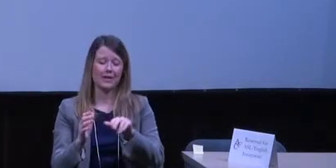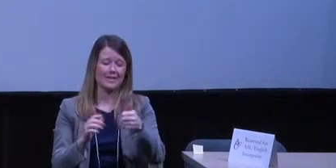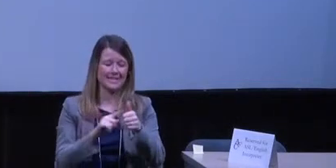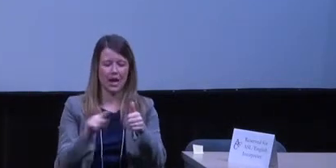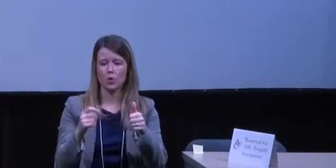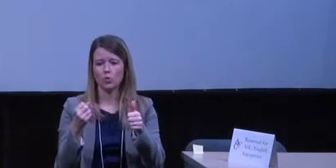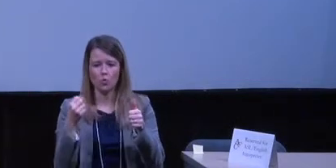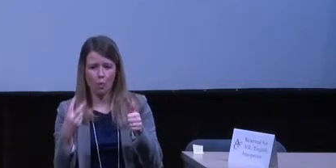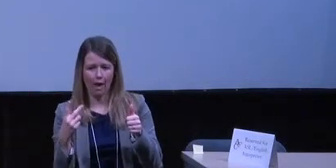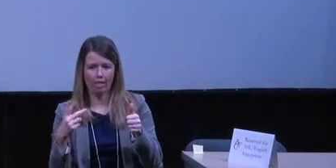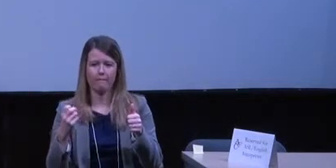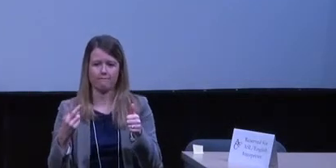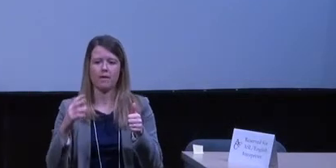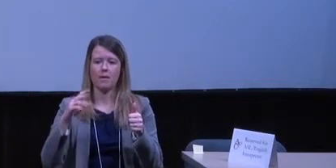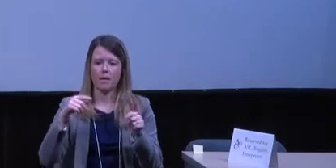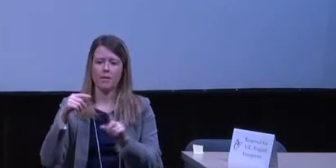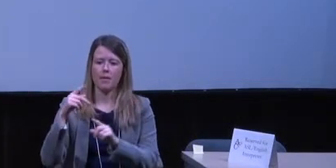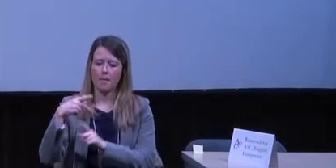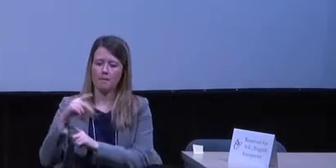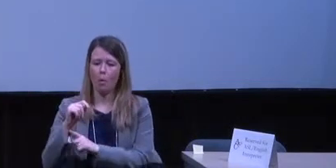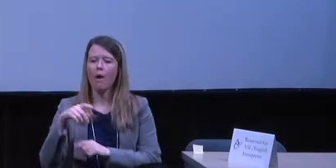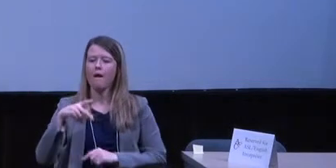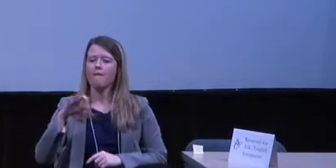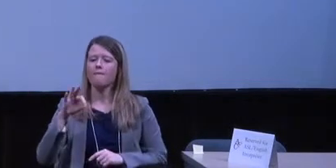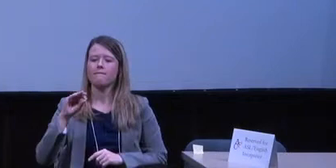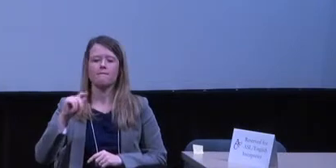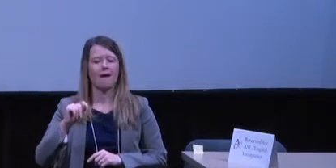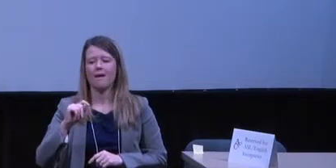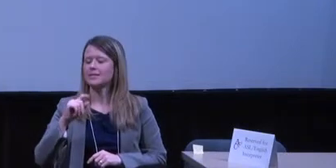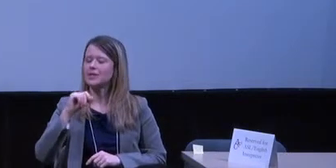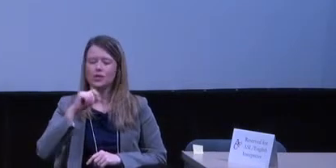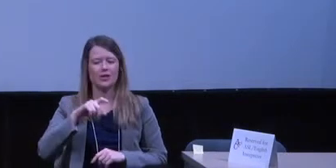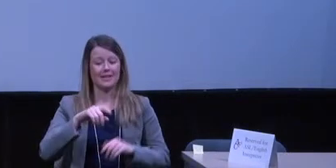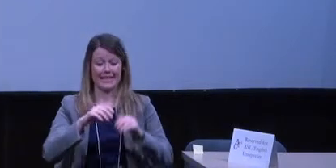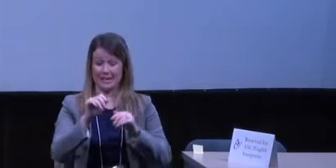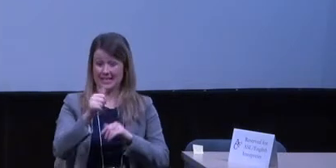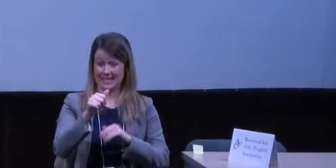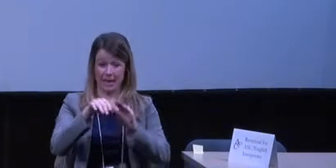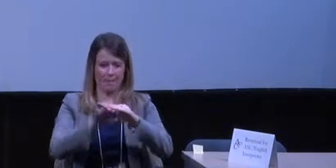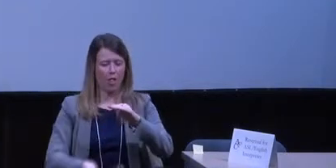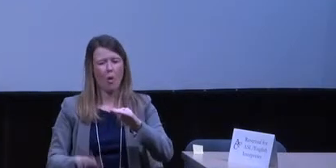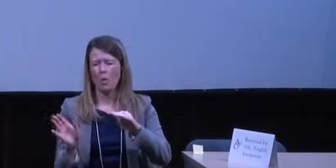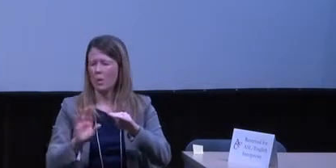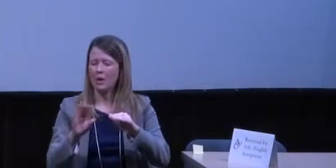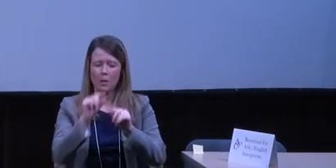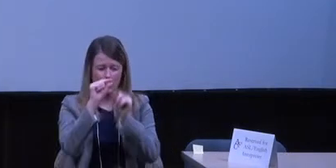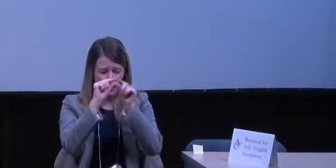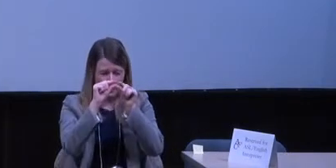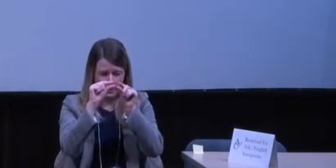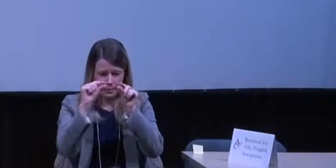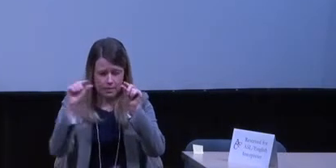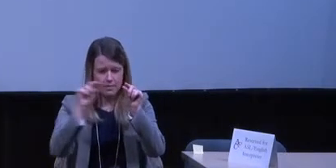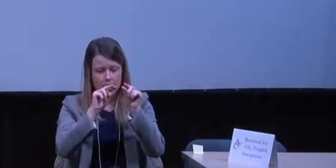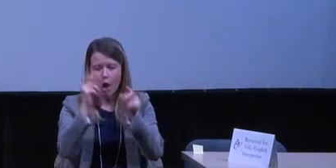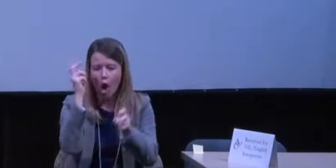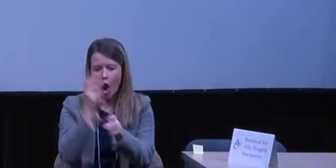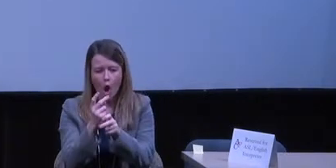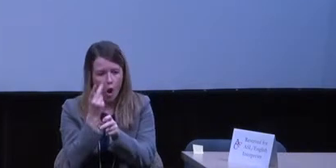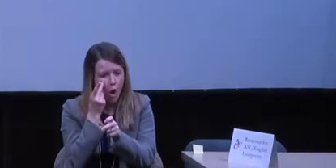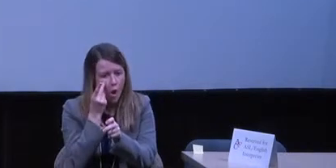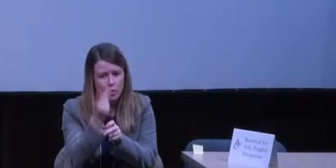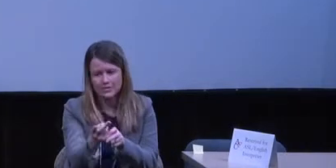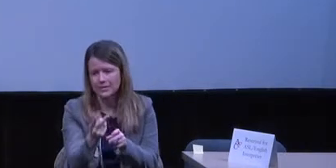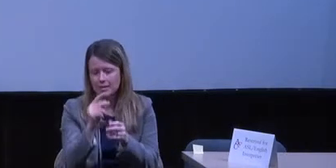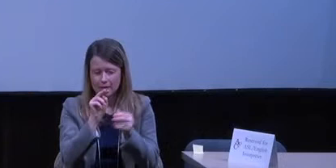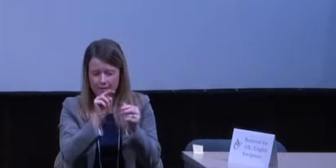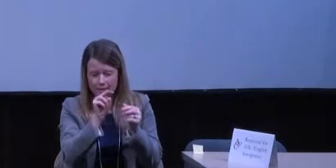12 point font. Don't go any lower than 10 point. It gets really teeny tiny and strains the eyes if you're